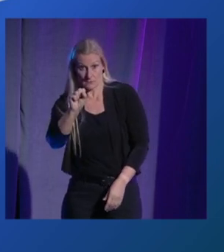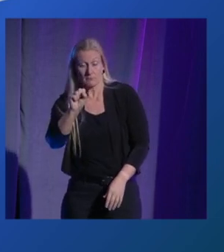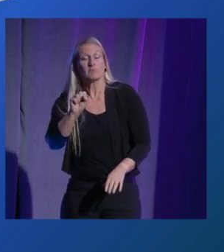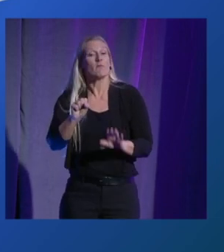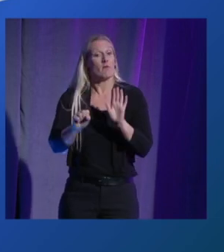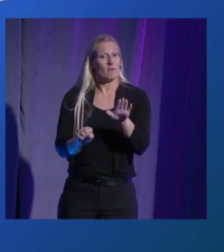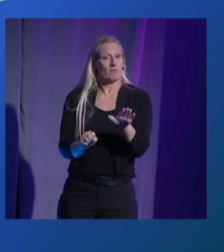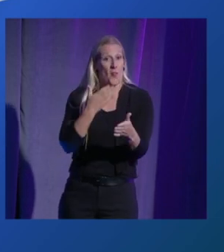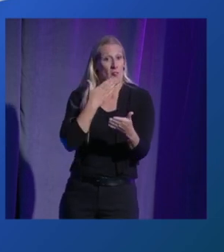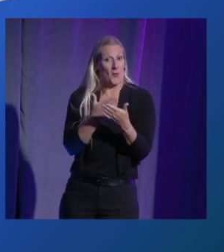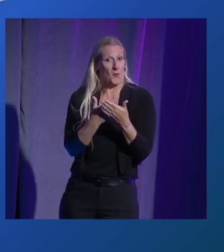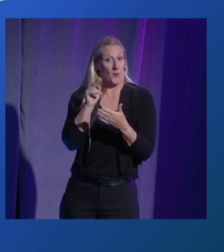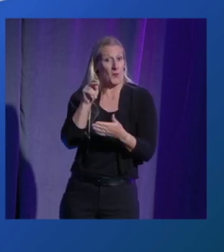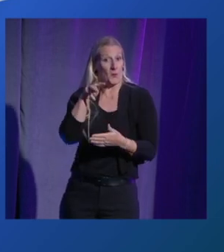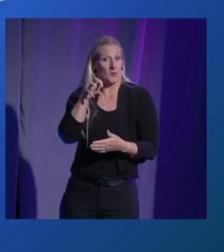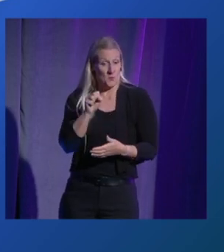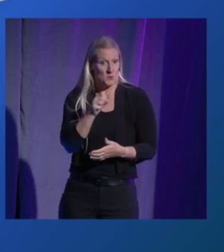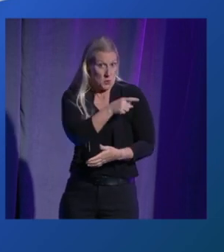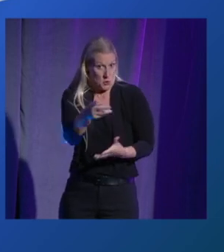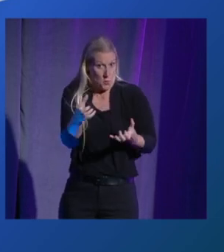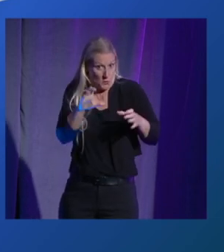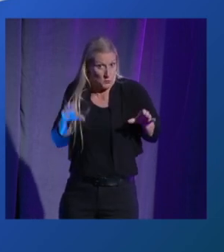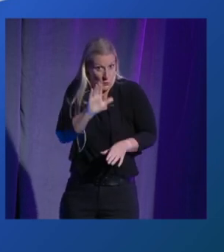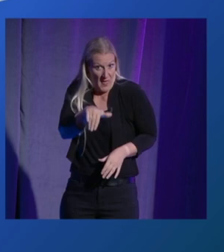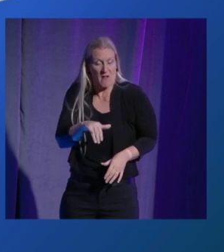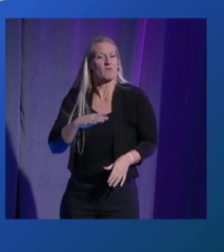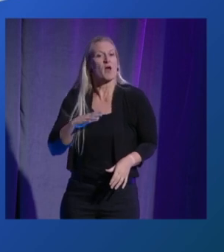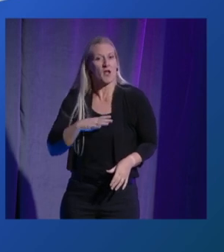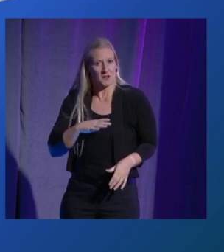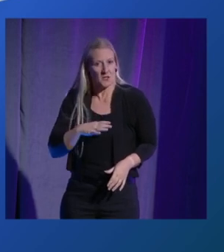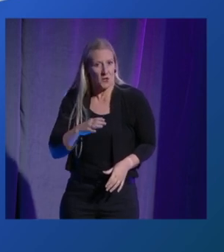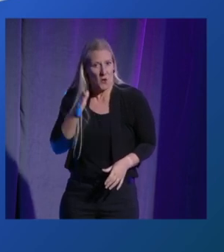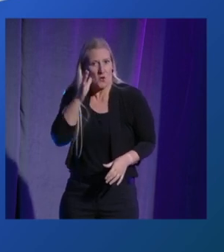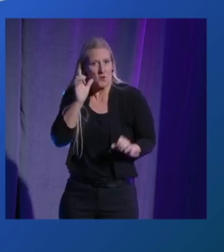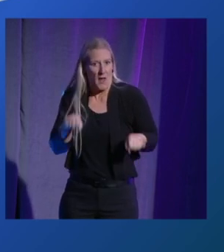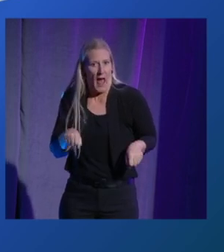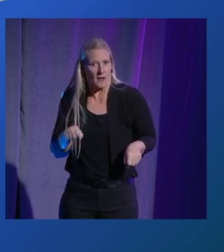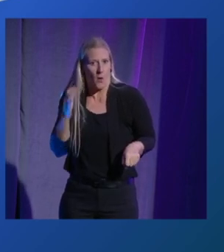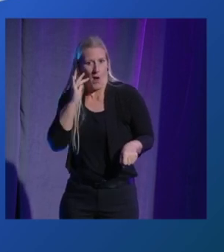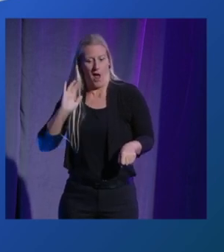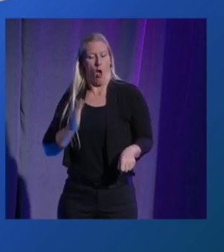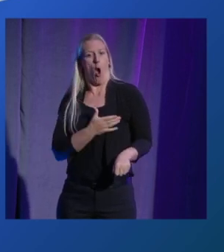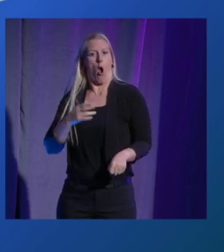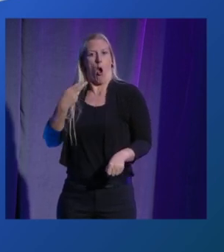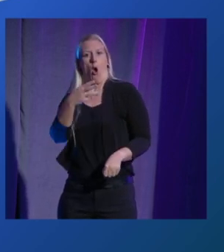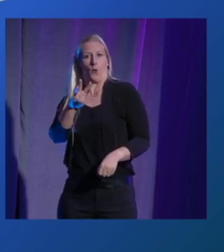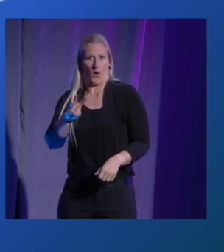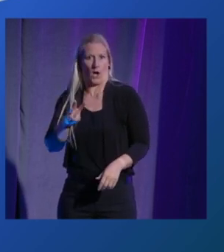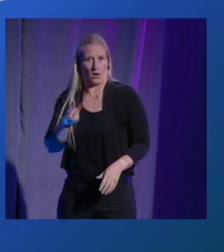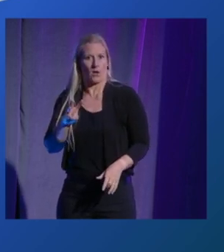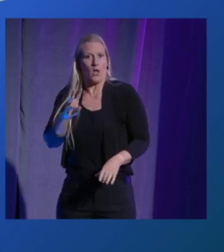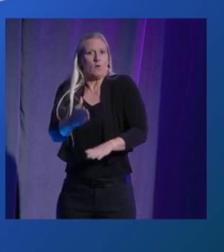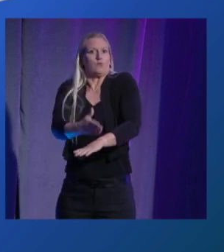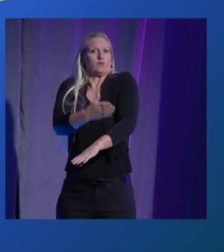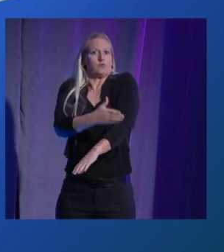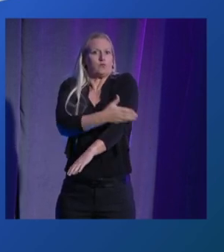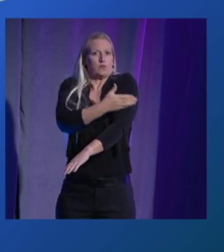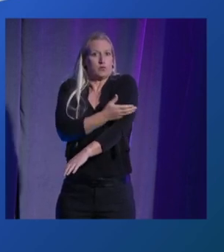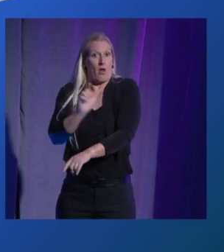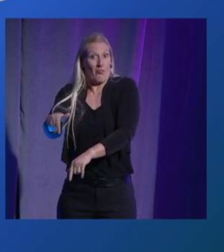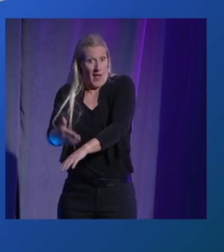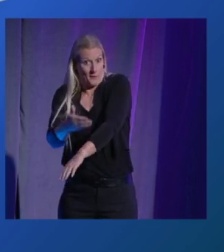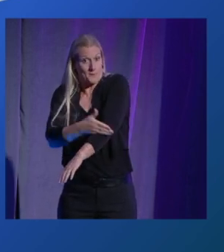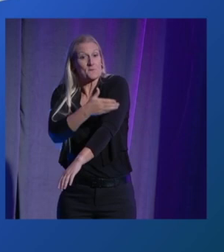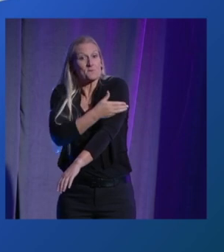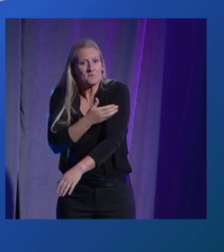process images to identify patterns which is really what we're about that is going to increase exponentially because Moore's